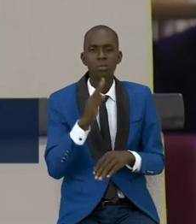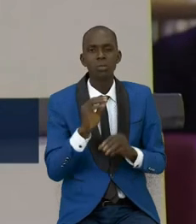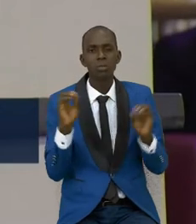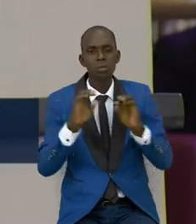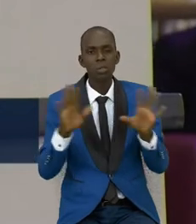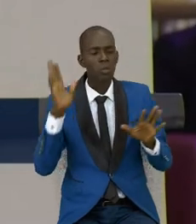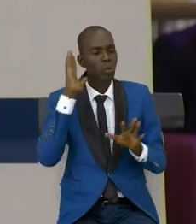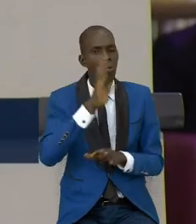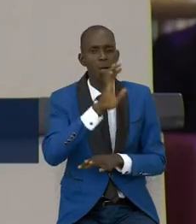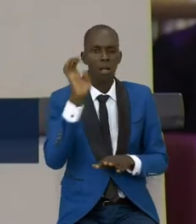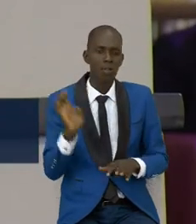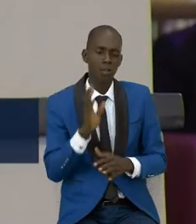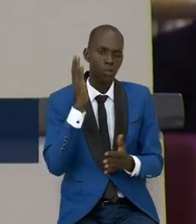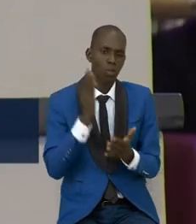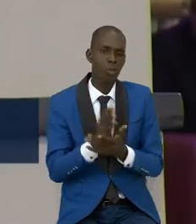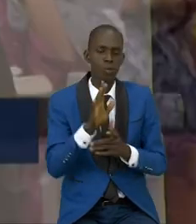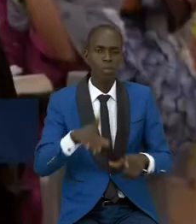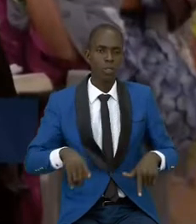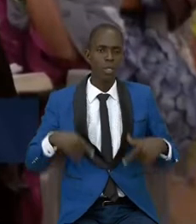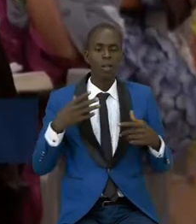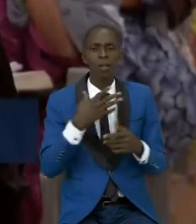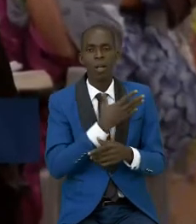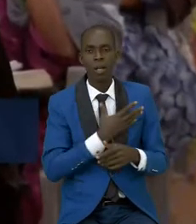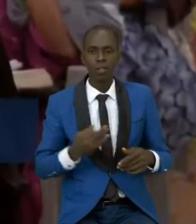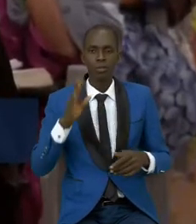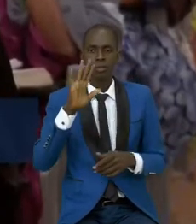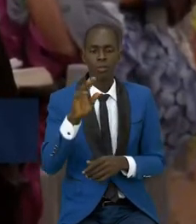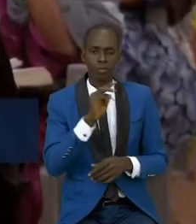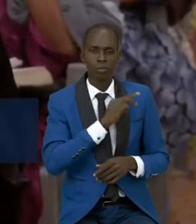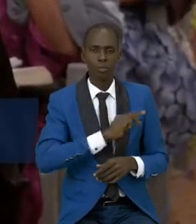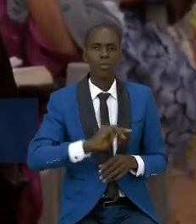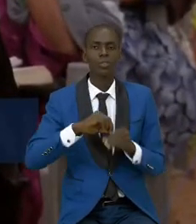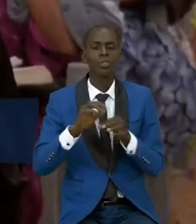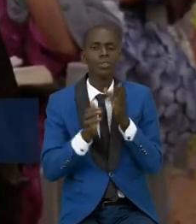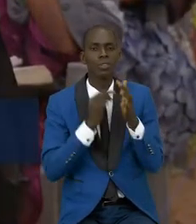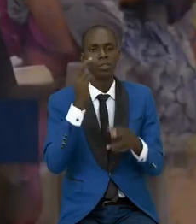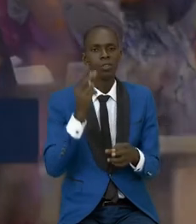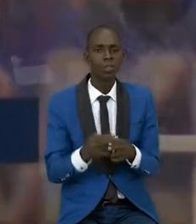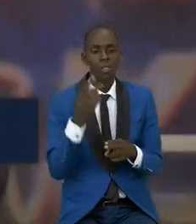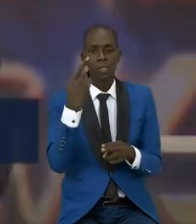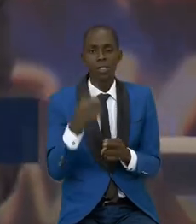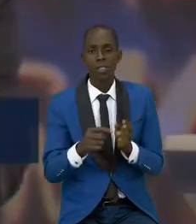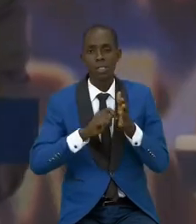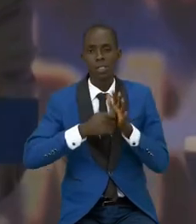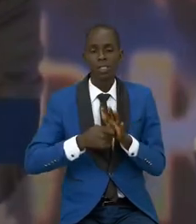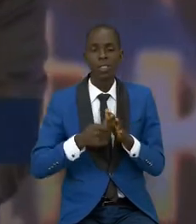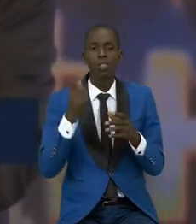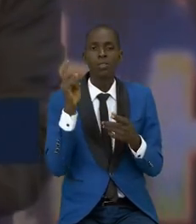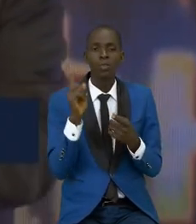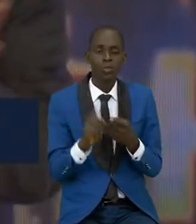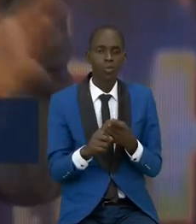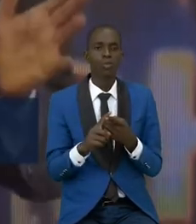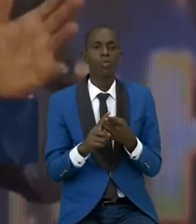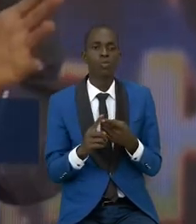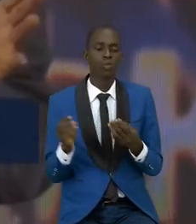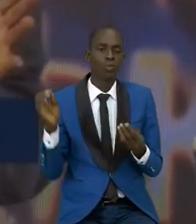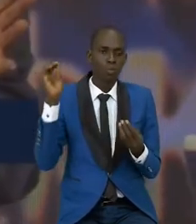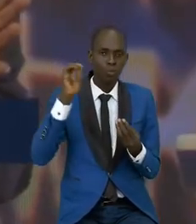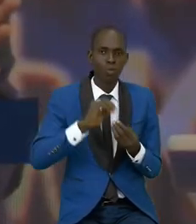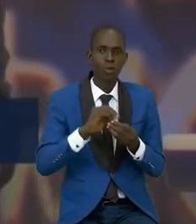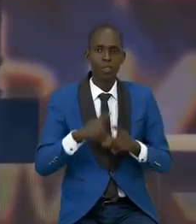your ministry in Jesus' name. The key to extraordinary